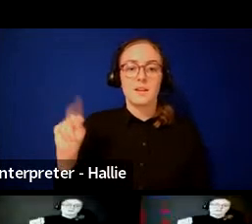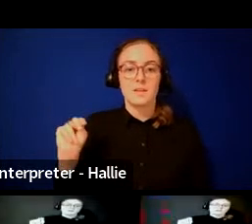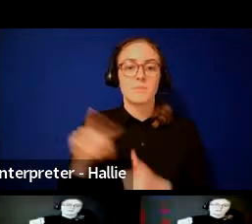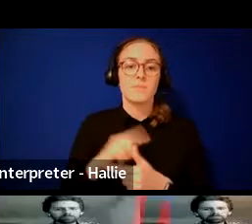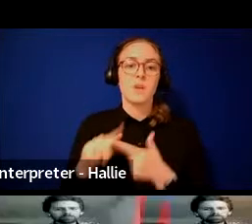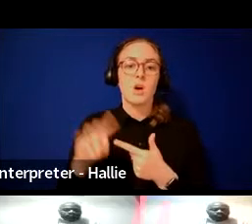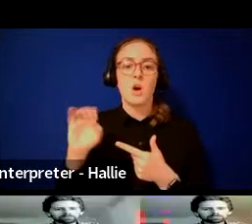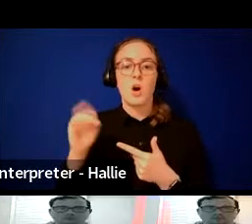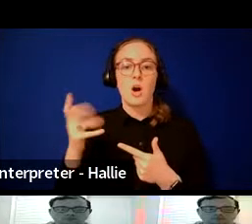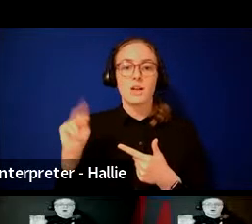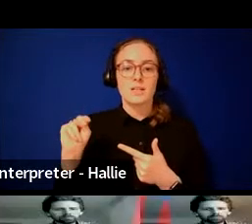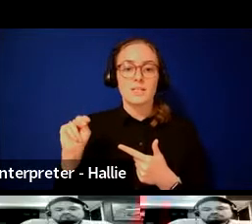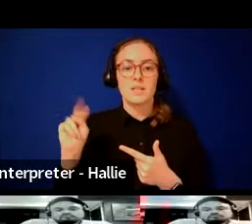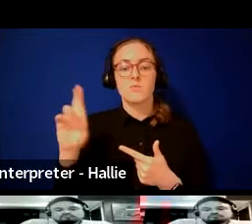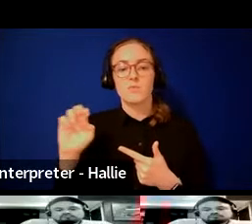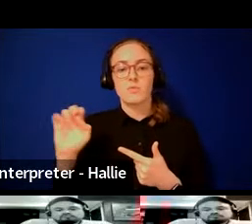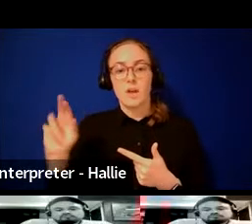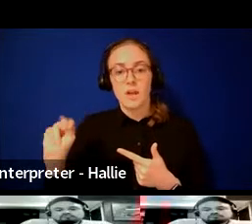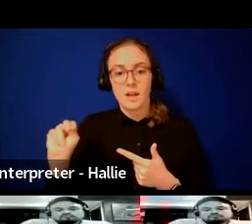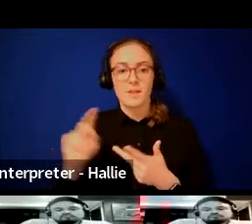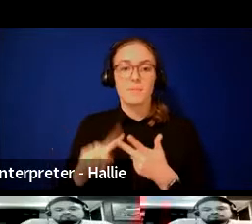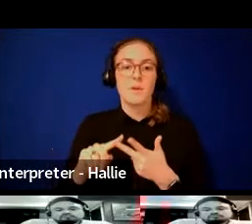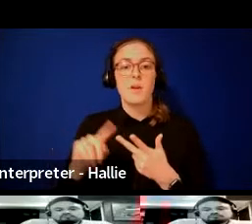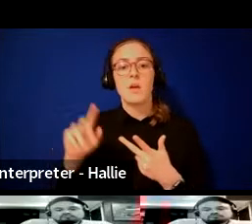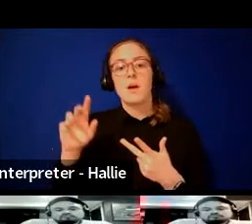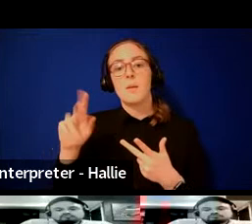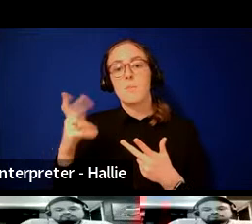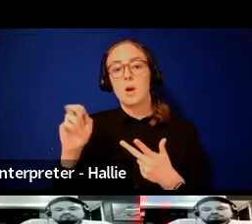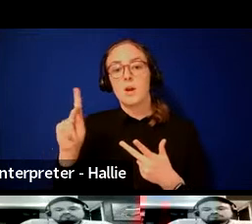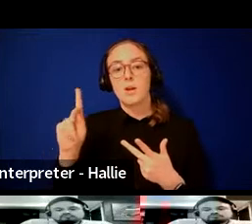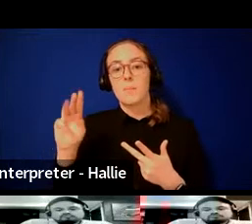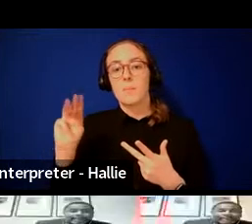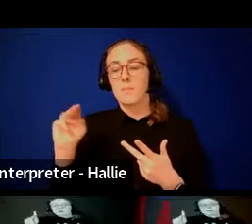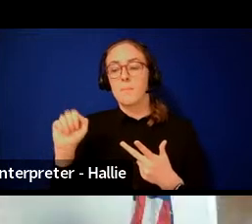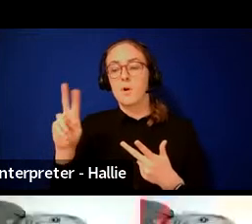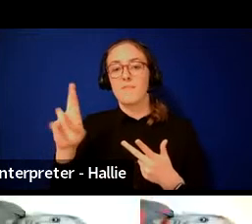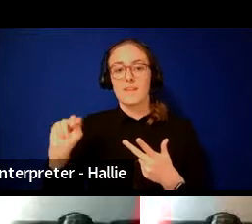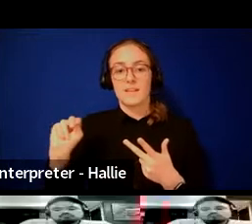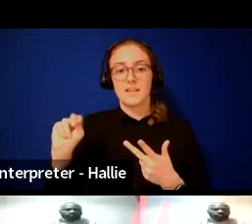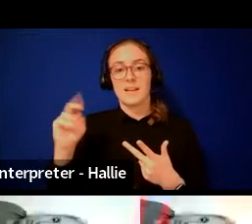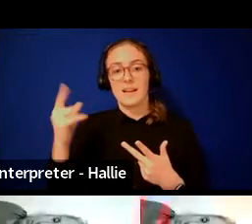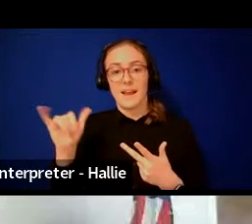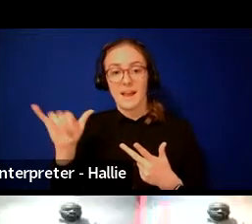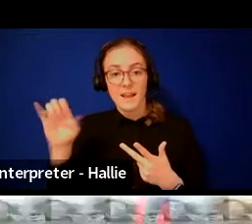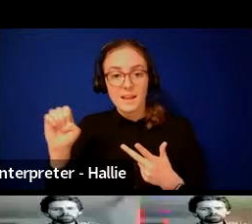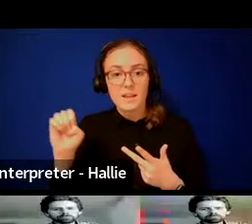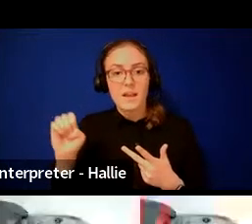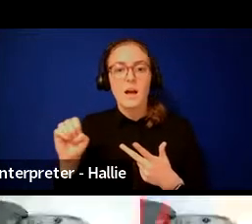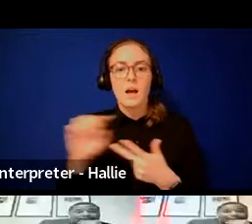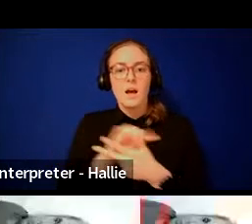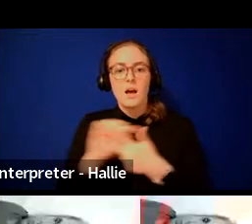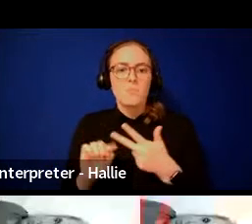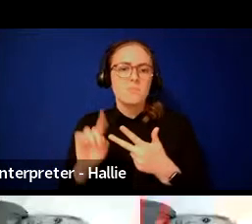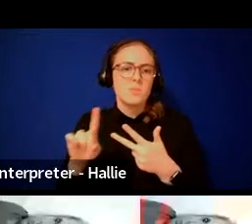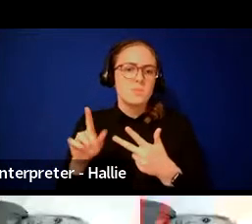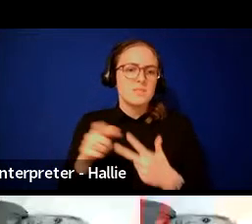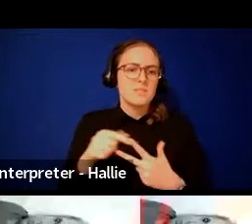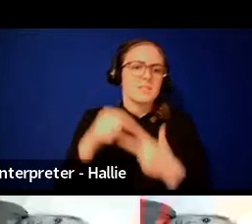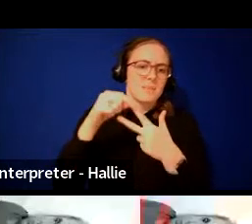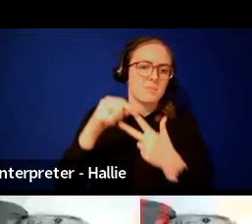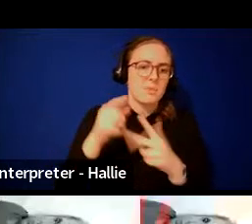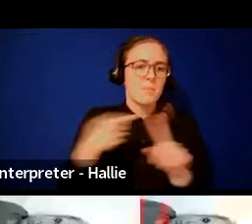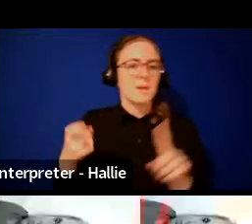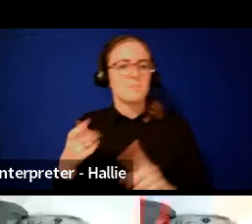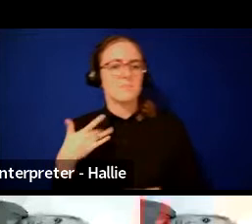Marvin Gaye, they all are in some proximity to houses. So again, it's just a matter of, for us, it's going to